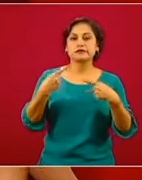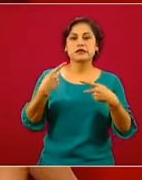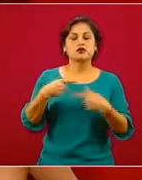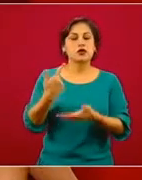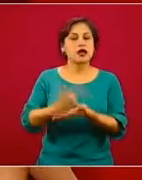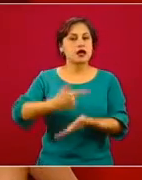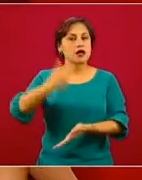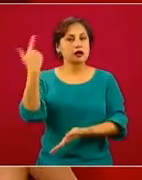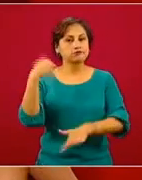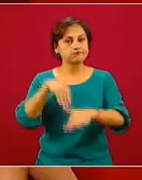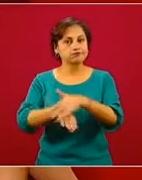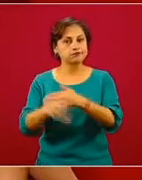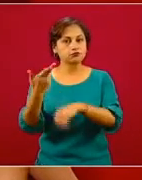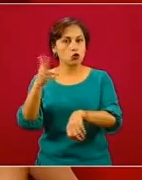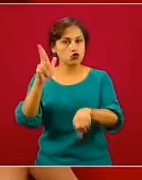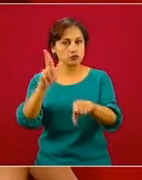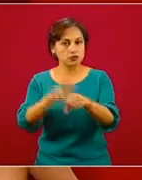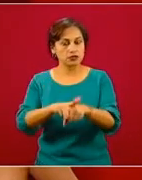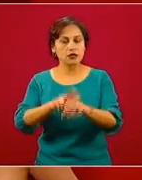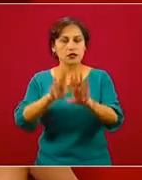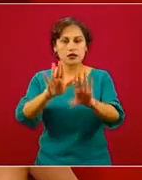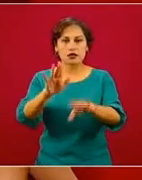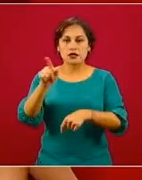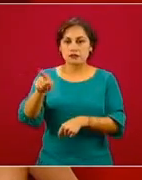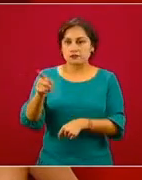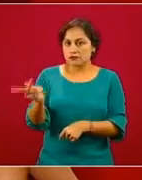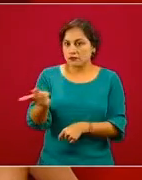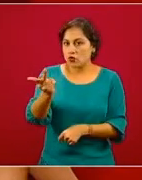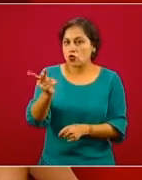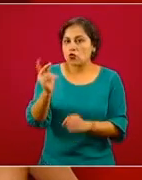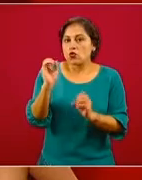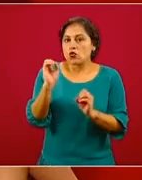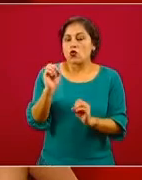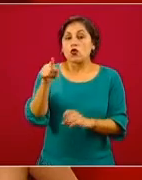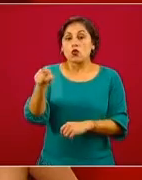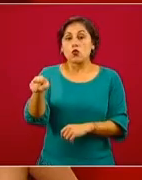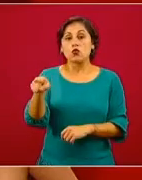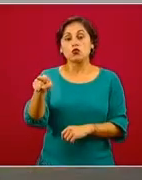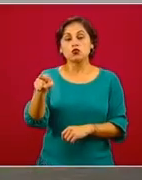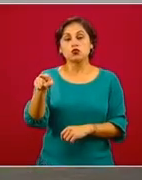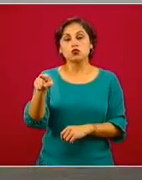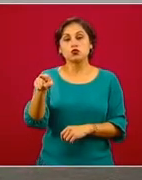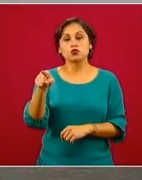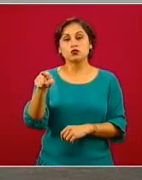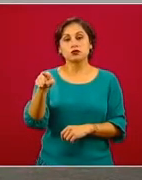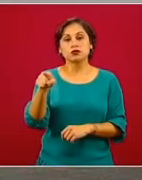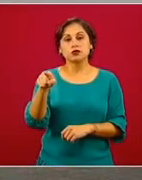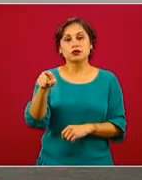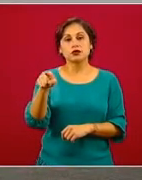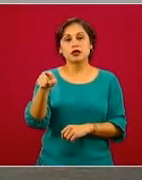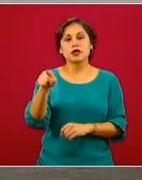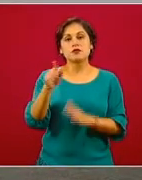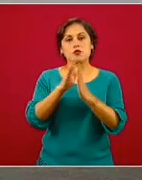considered essential workers. For example, garbage collectors, police men,